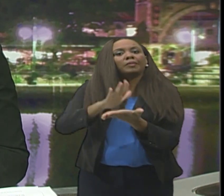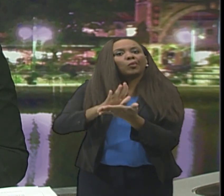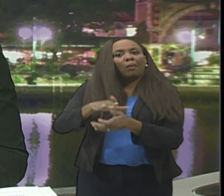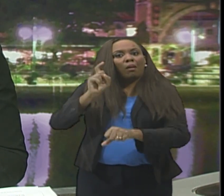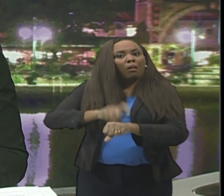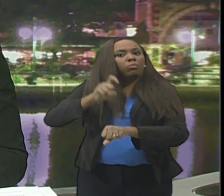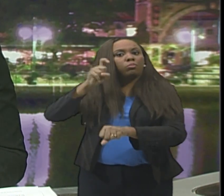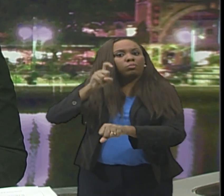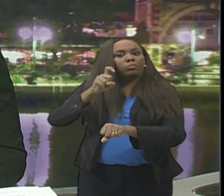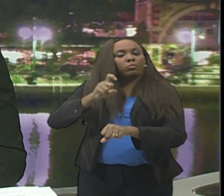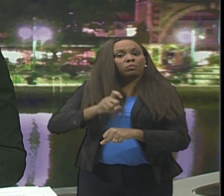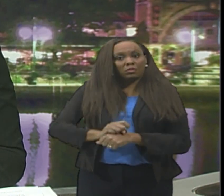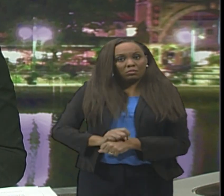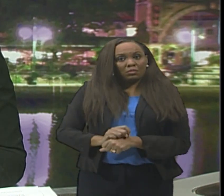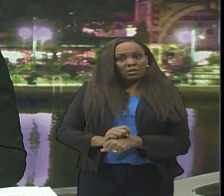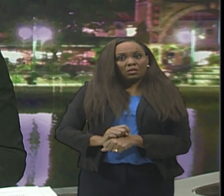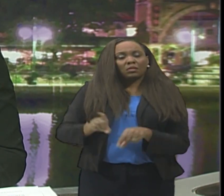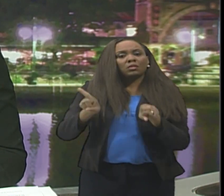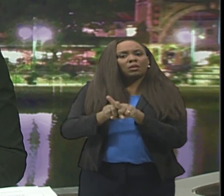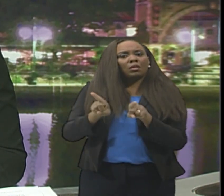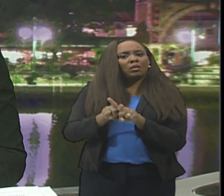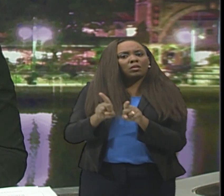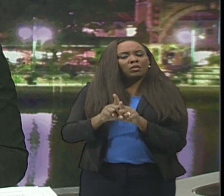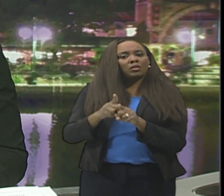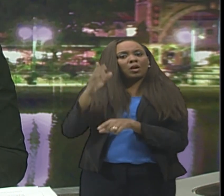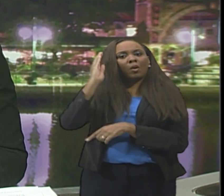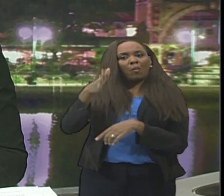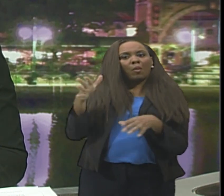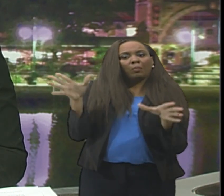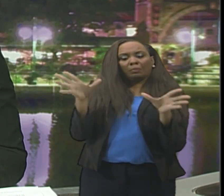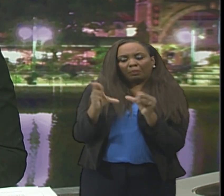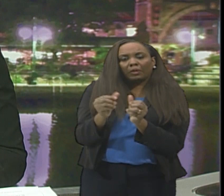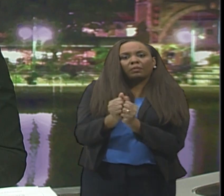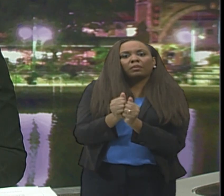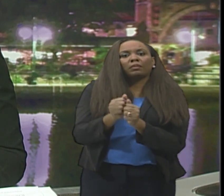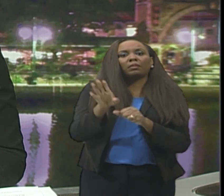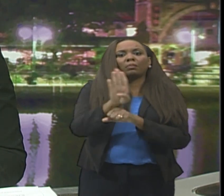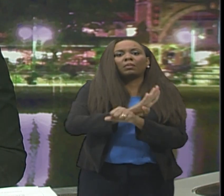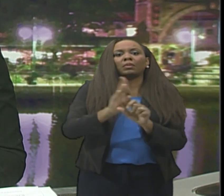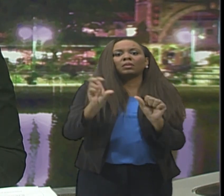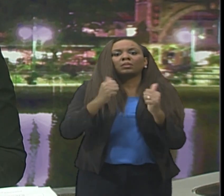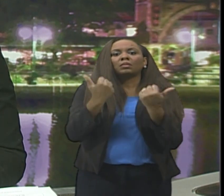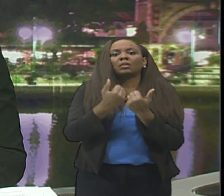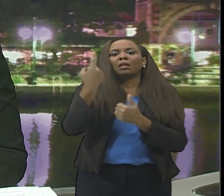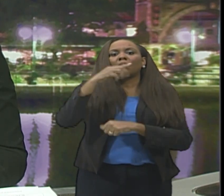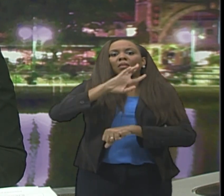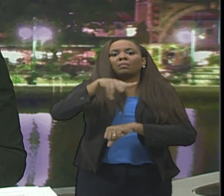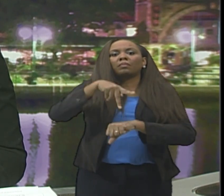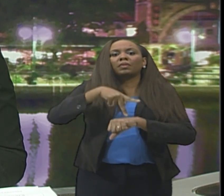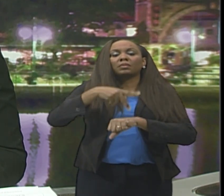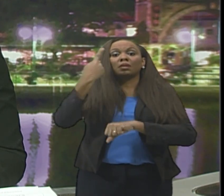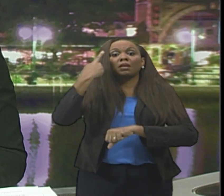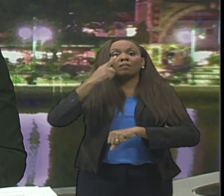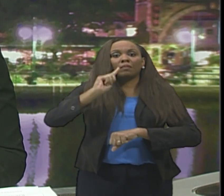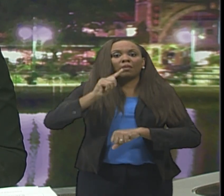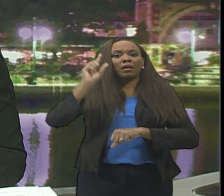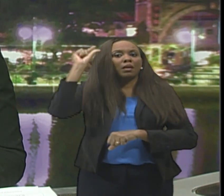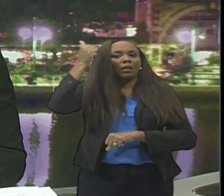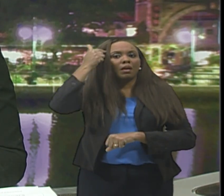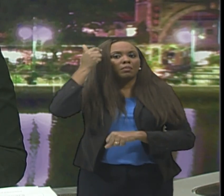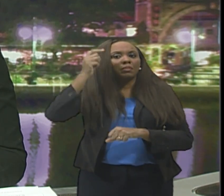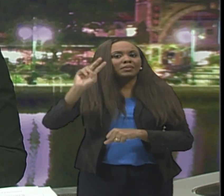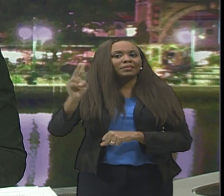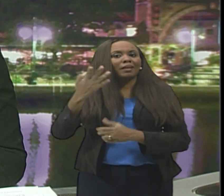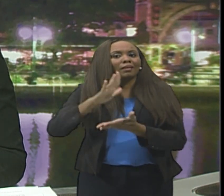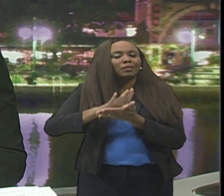The Education Minister also accepted an invitation to meet with the Barbados Association of Principals of Public Secondary Schools to